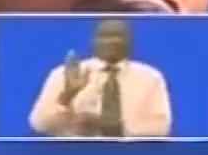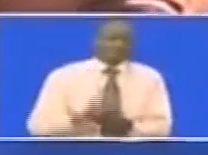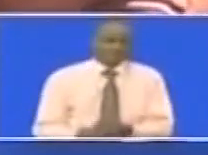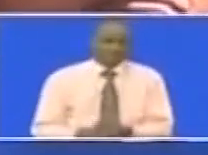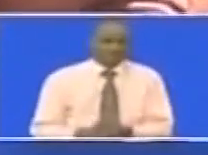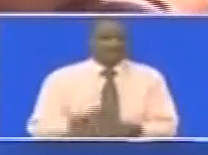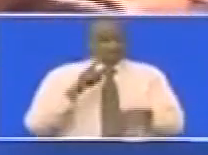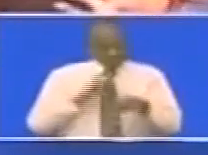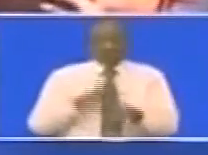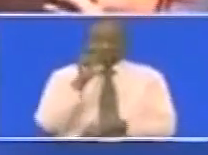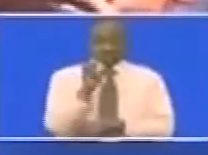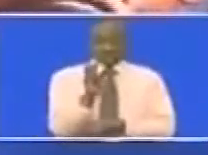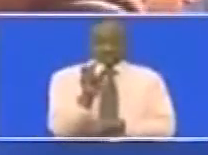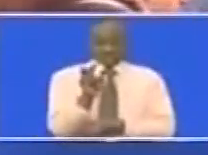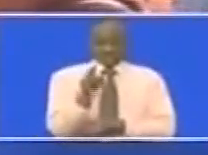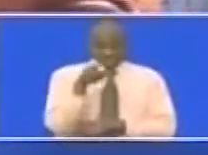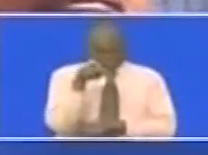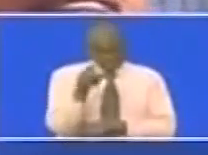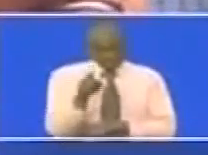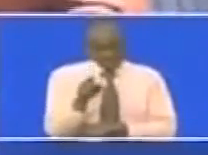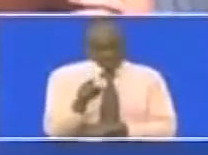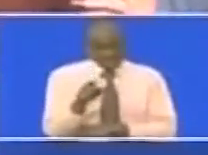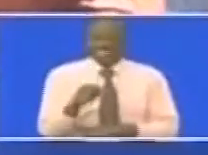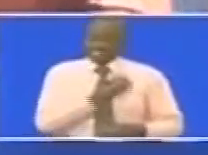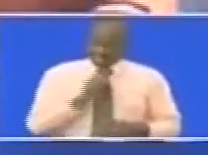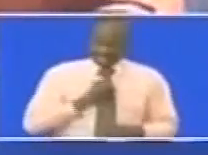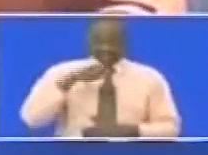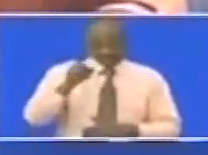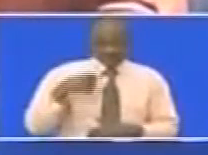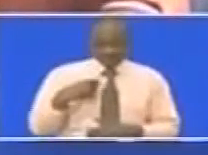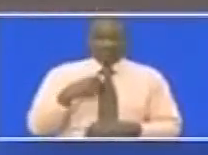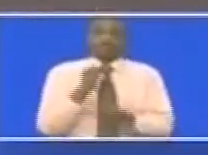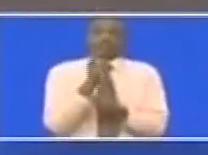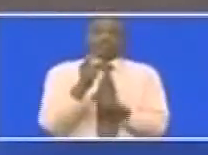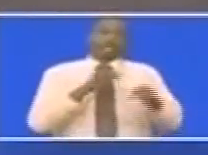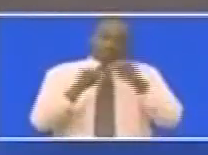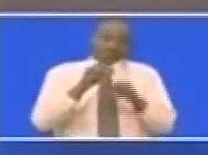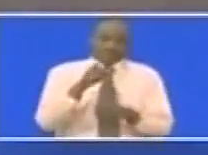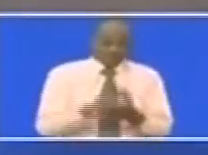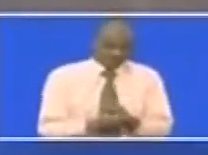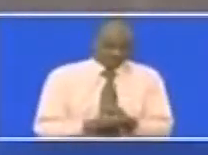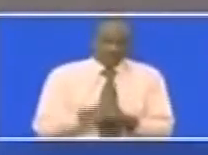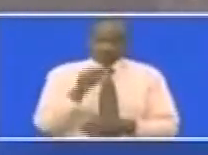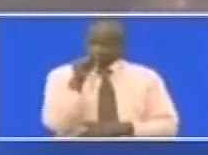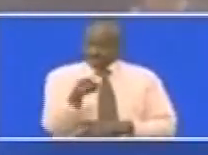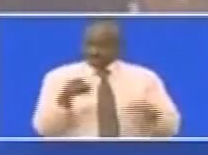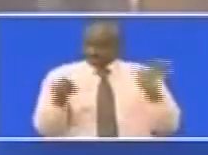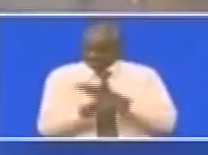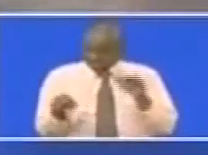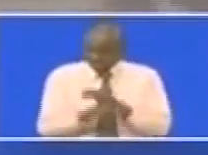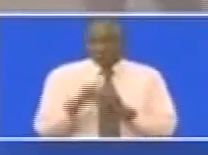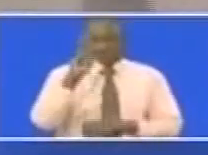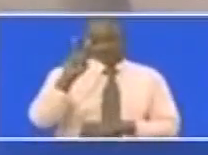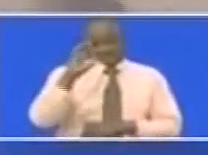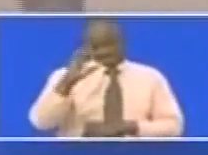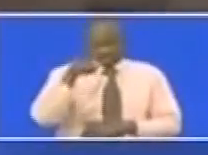at these issues which they are raising. Senate will have to guide management. Hata hivyo naibu chancellor wa chuo